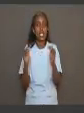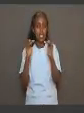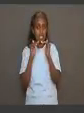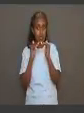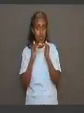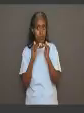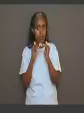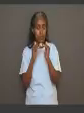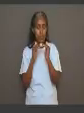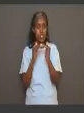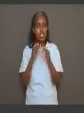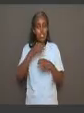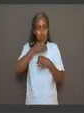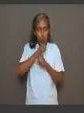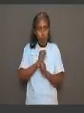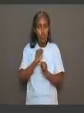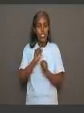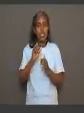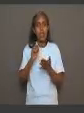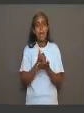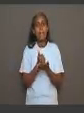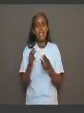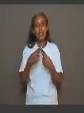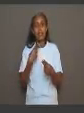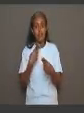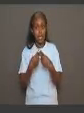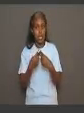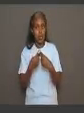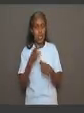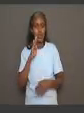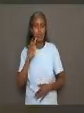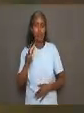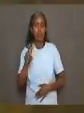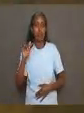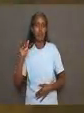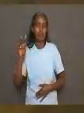equal to the old mean multiplied by 2.